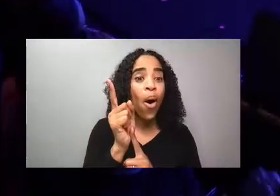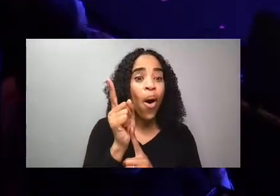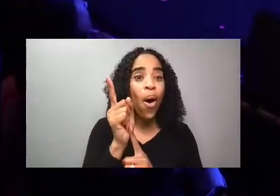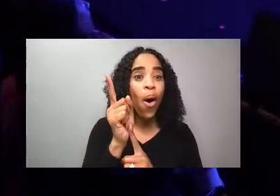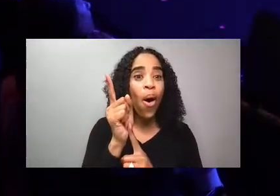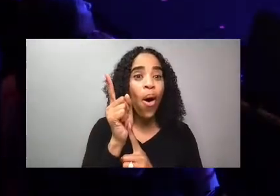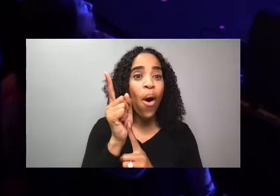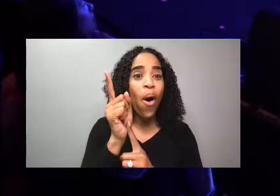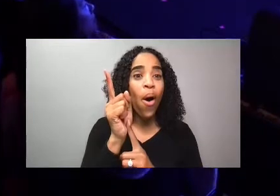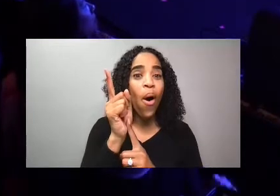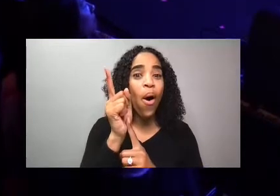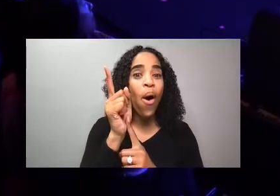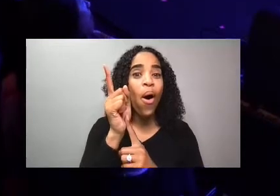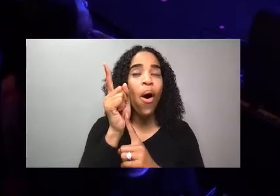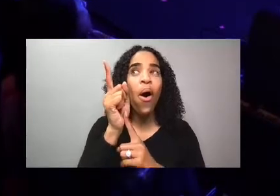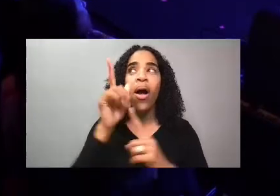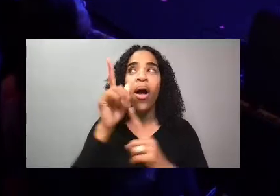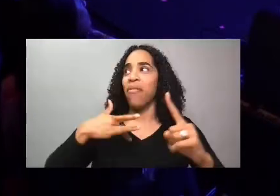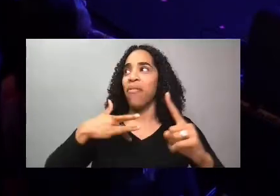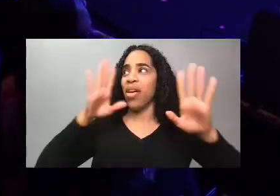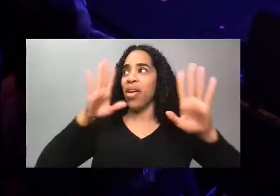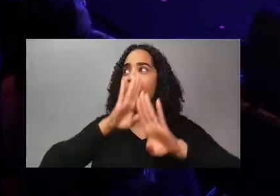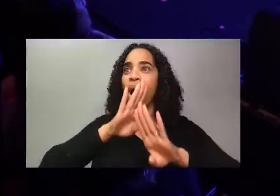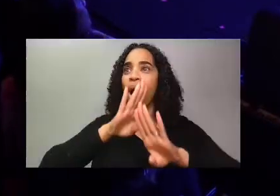a stillness,